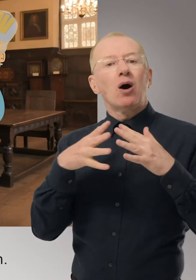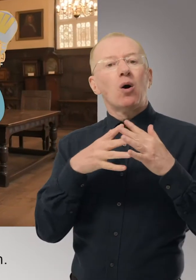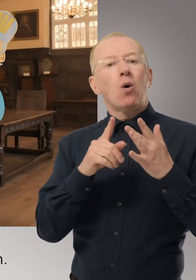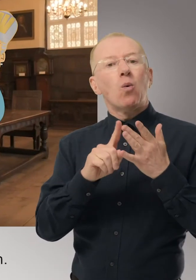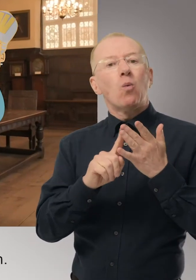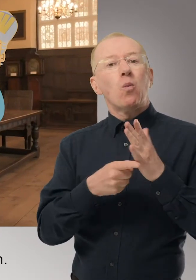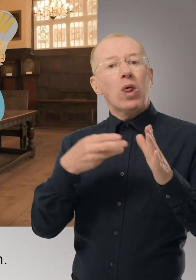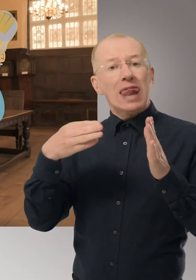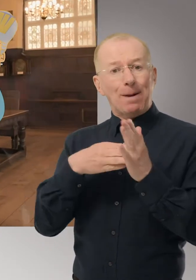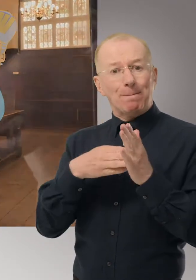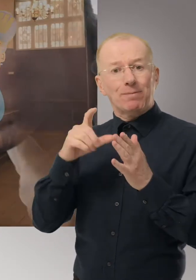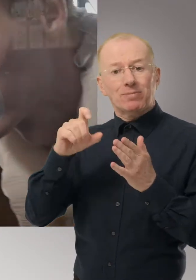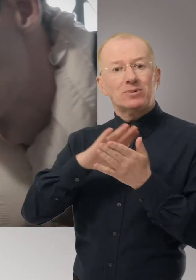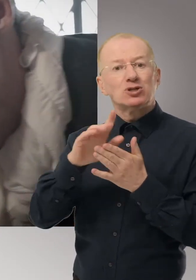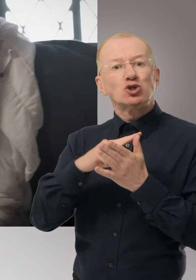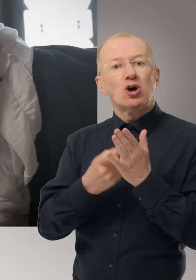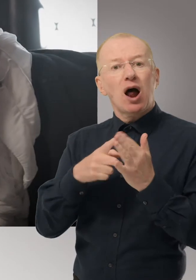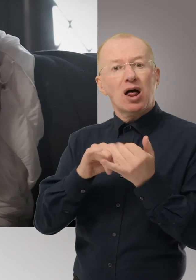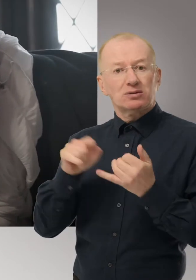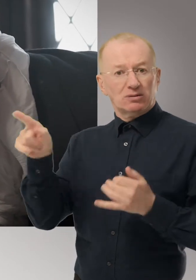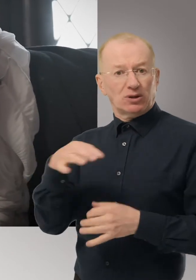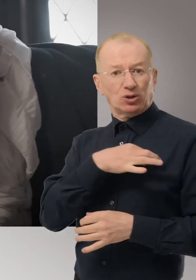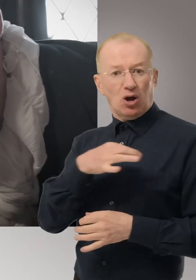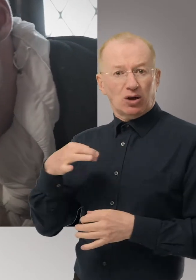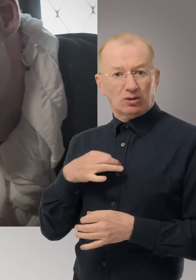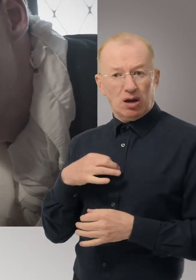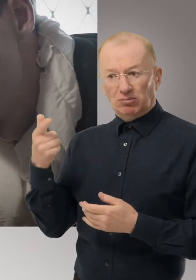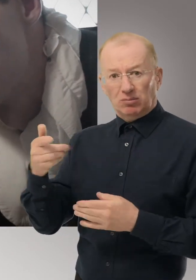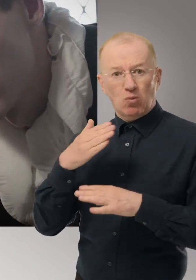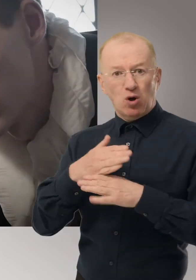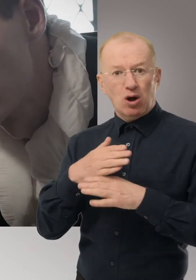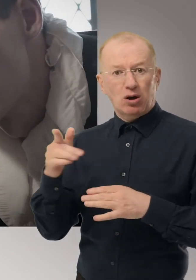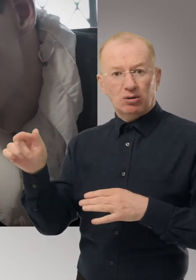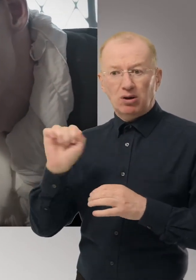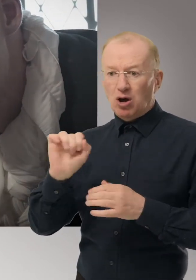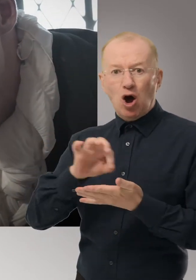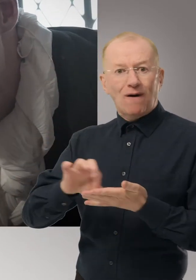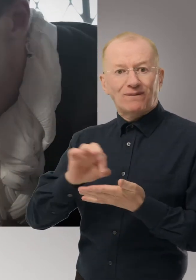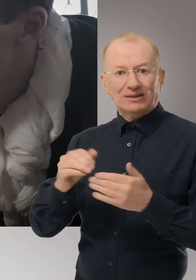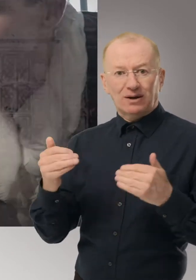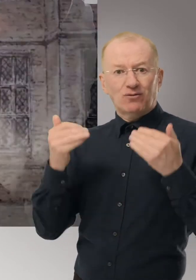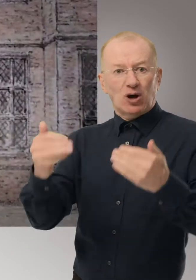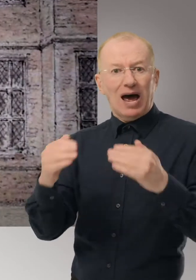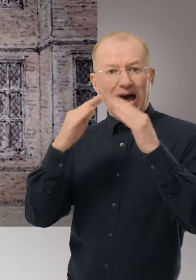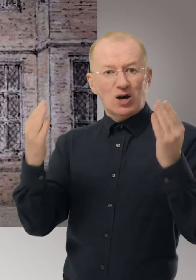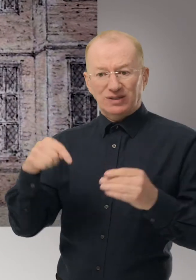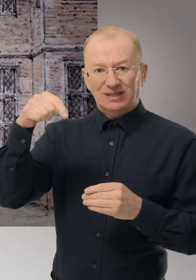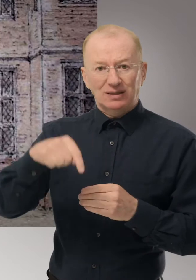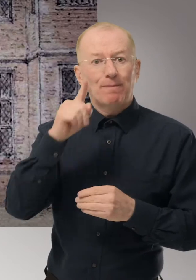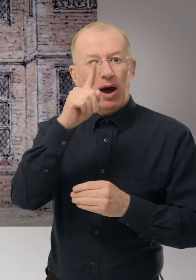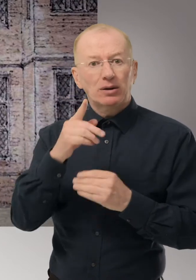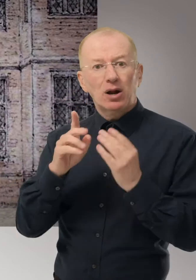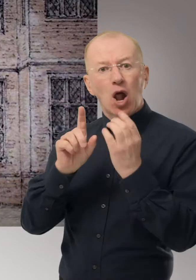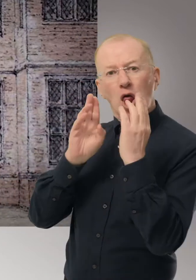was let to gentlemen. William Charles's main profession was as a doctor, and he built his surgery into the front of the manor